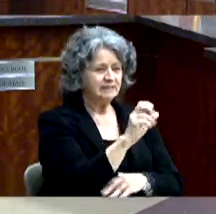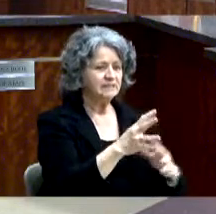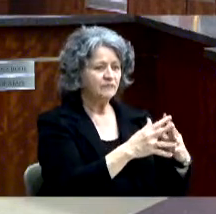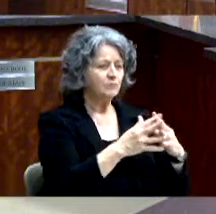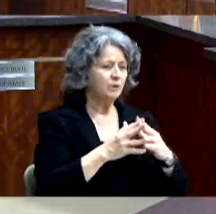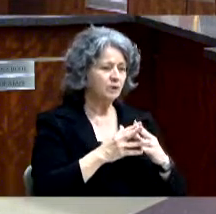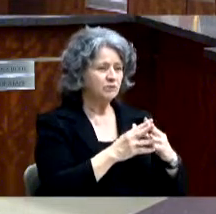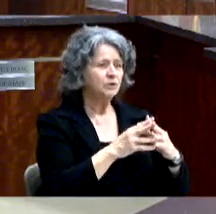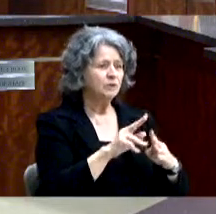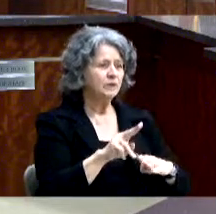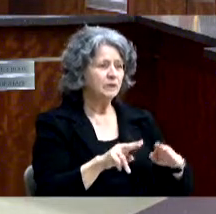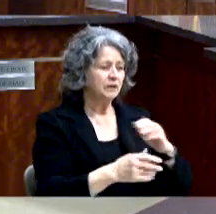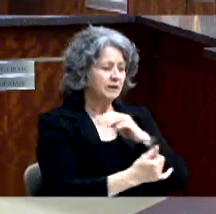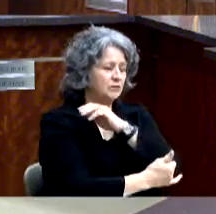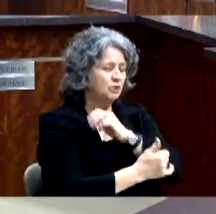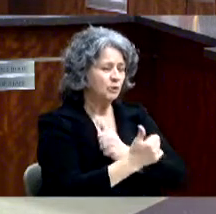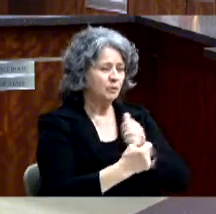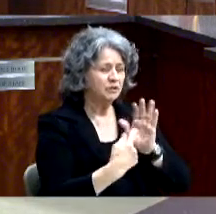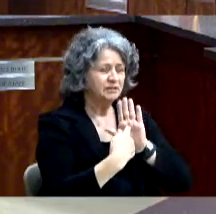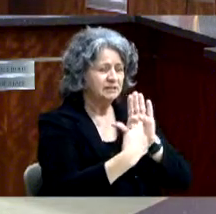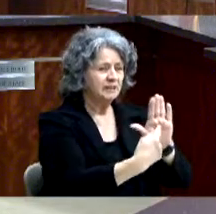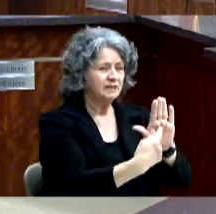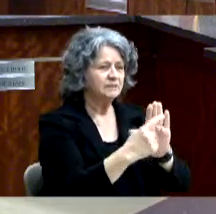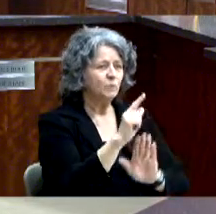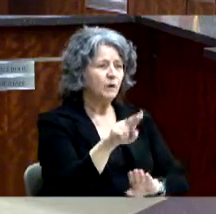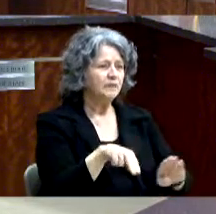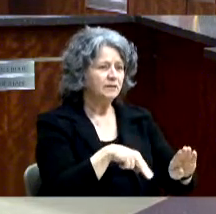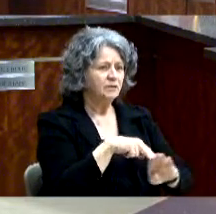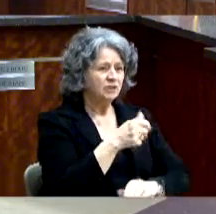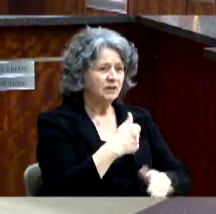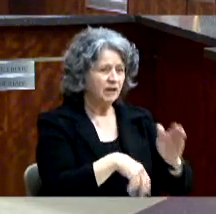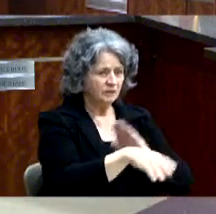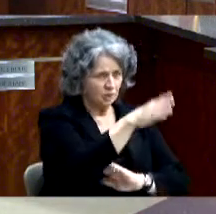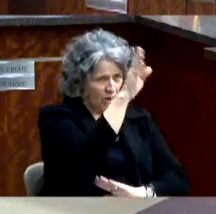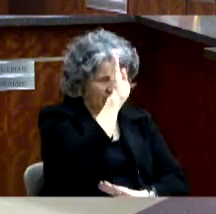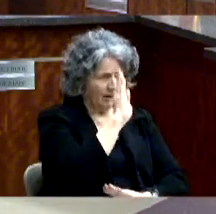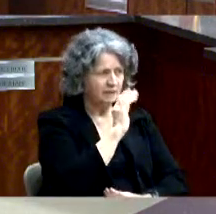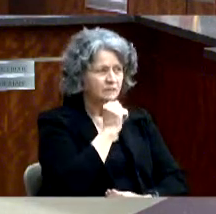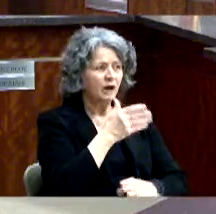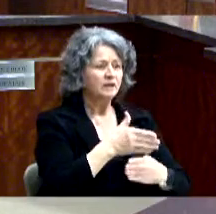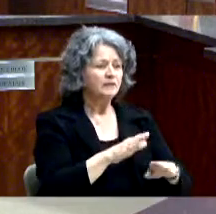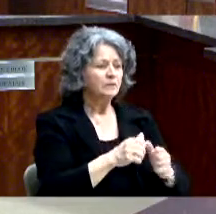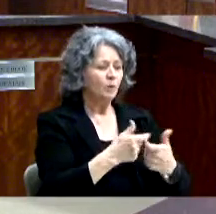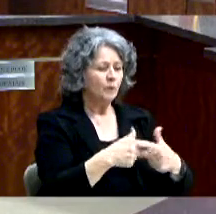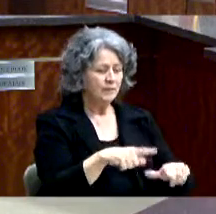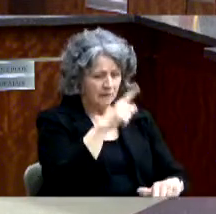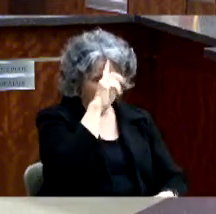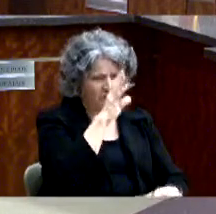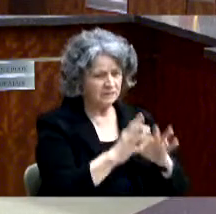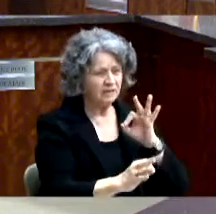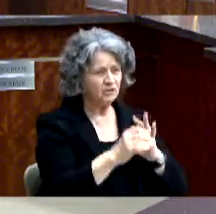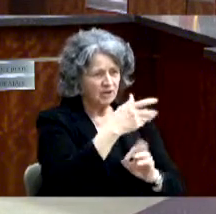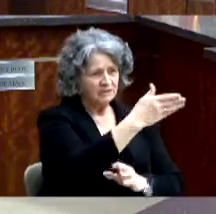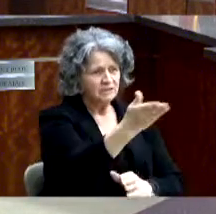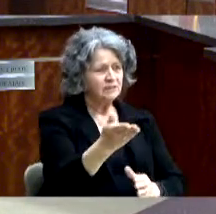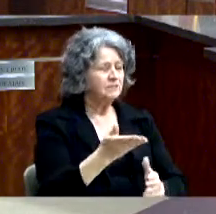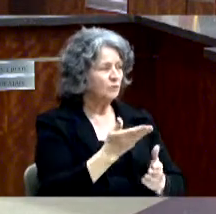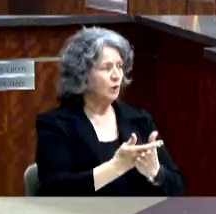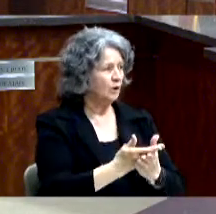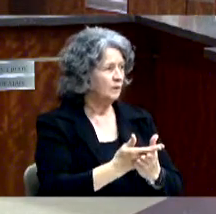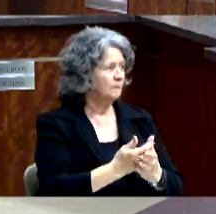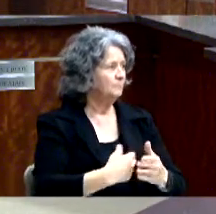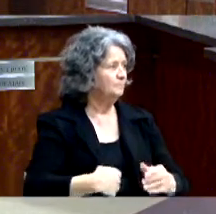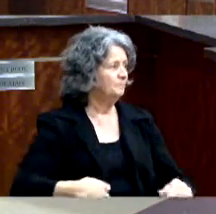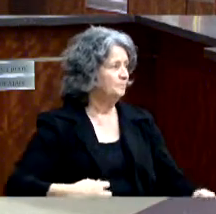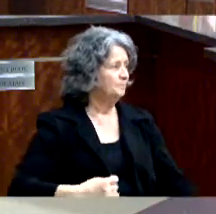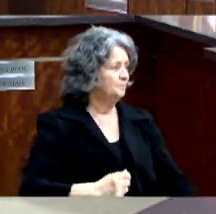America and to the republic for which it stands, one nation, under God, indivisible, with liberty and justice for all.